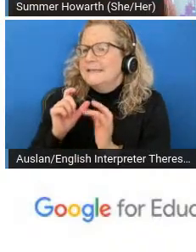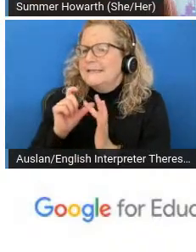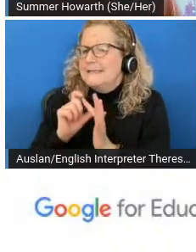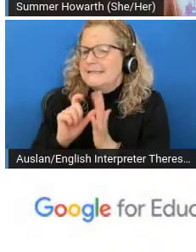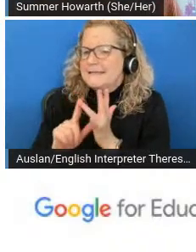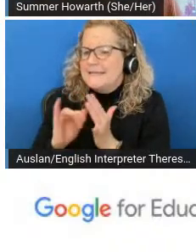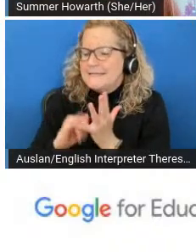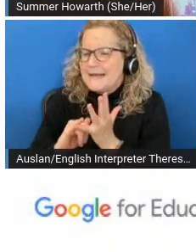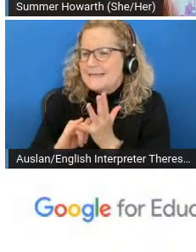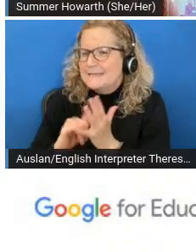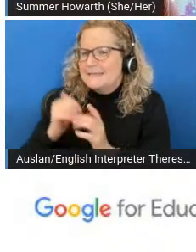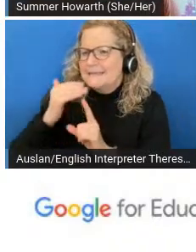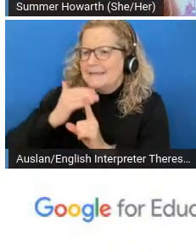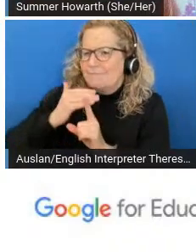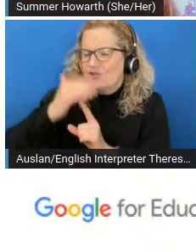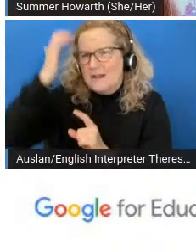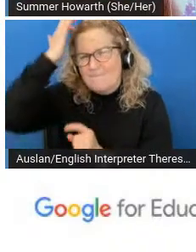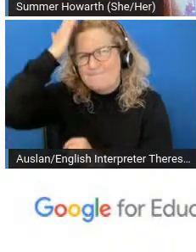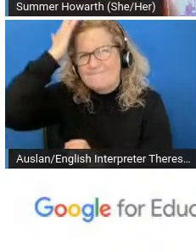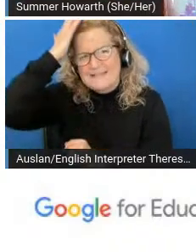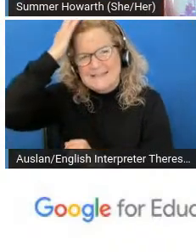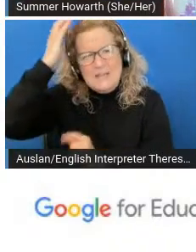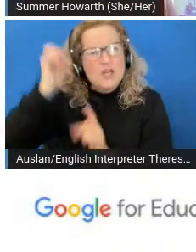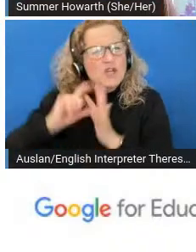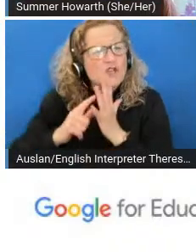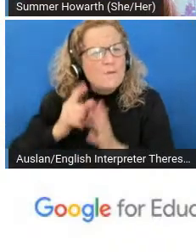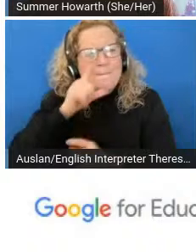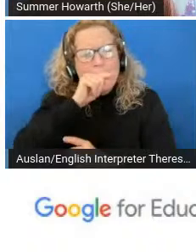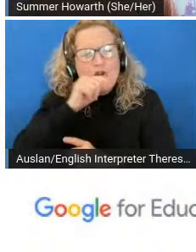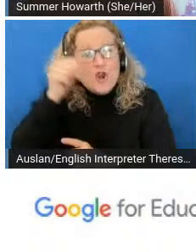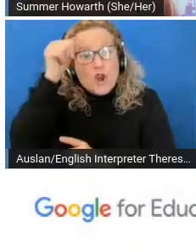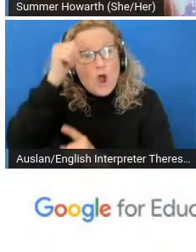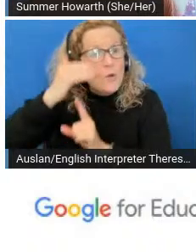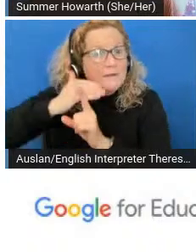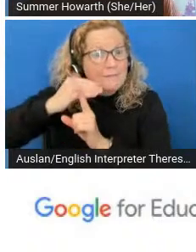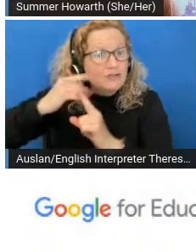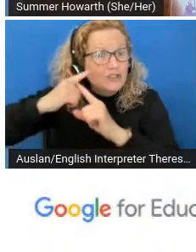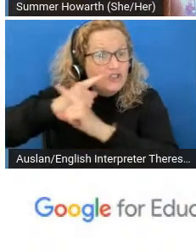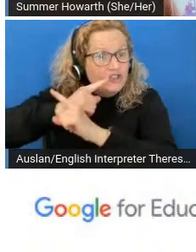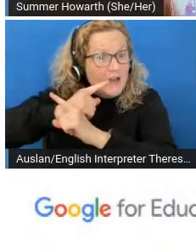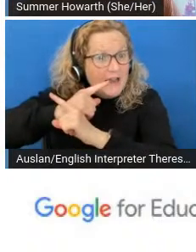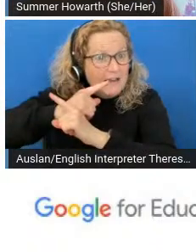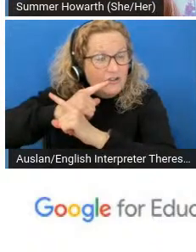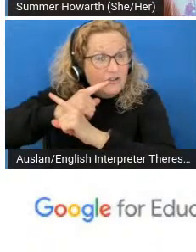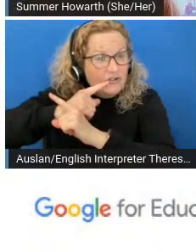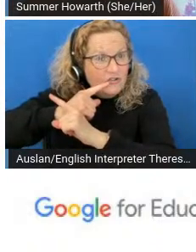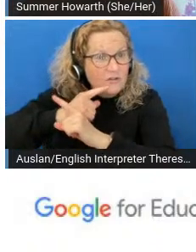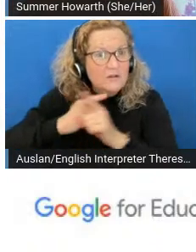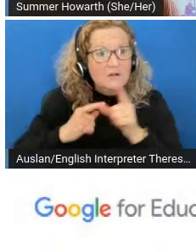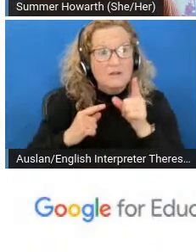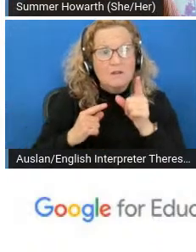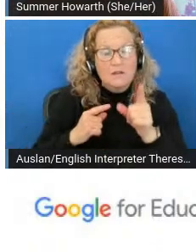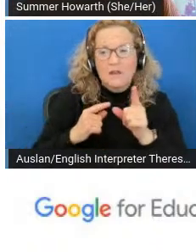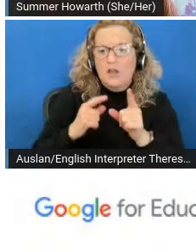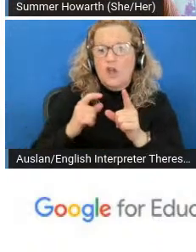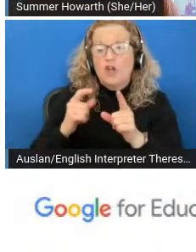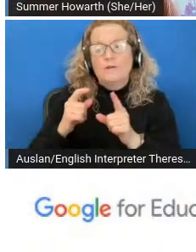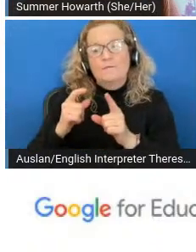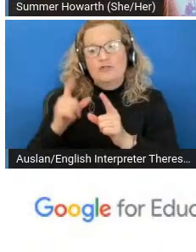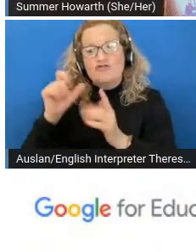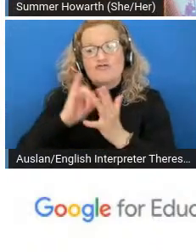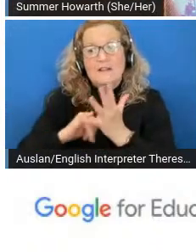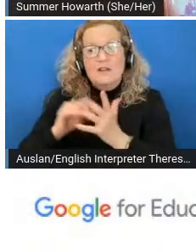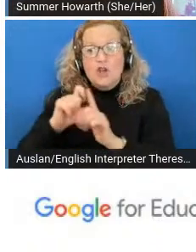do birds know temperature change as a Do birds measure temperature in Celsius or